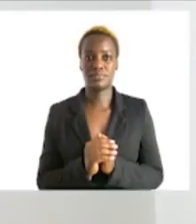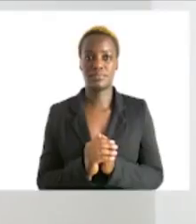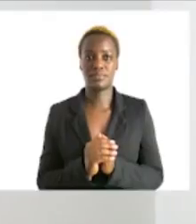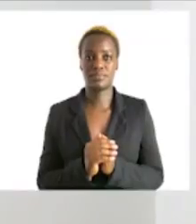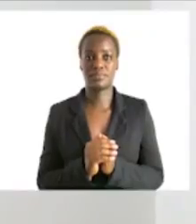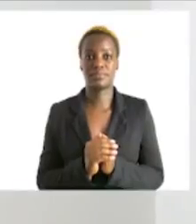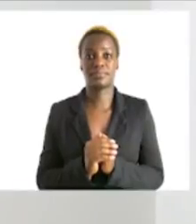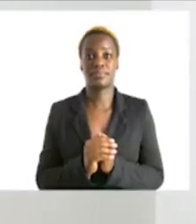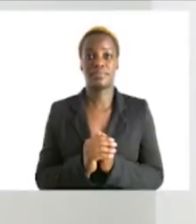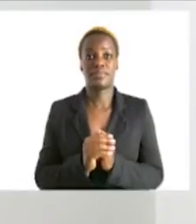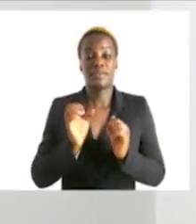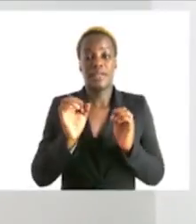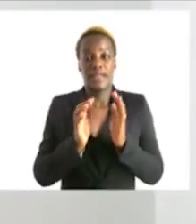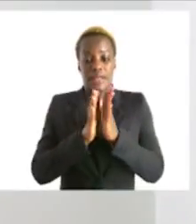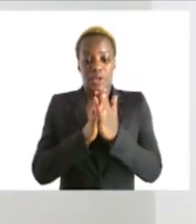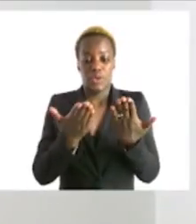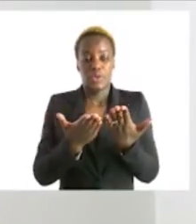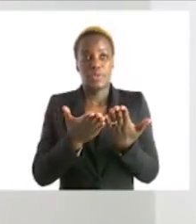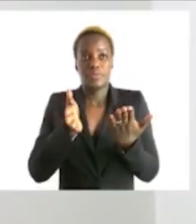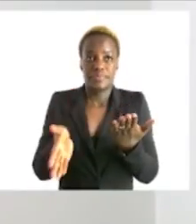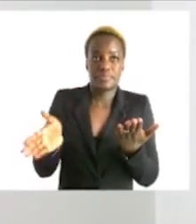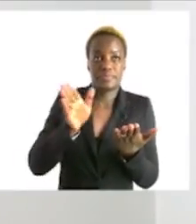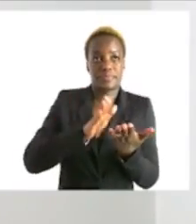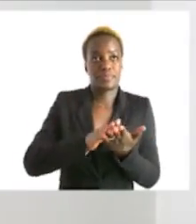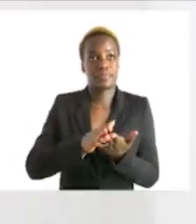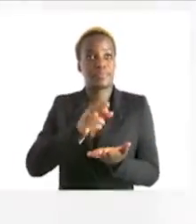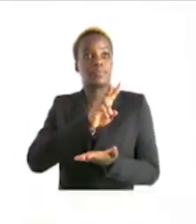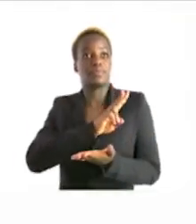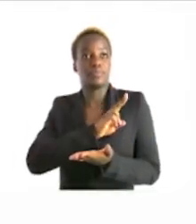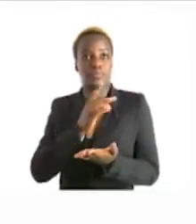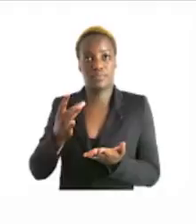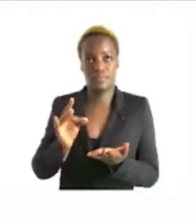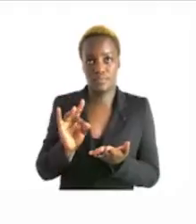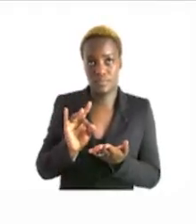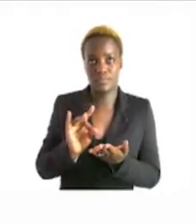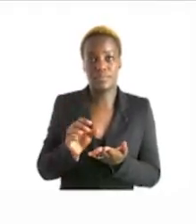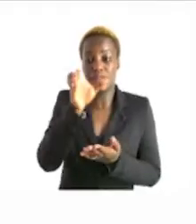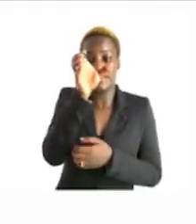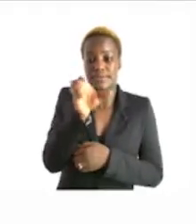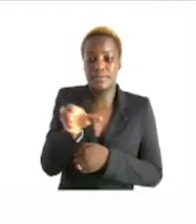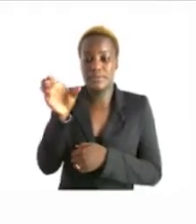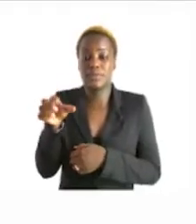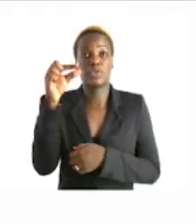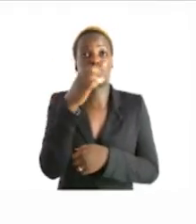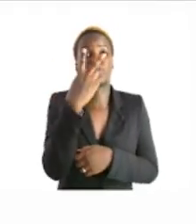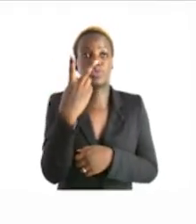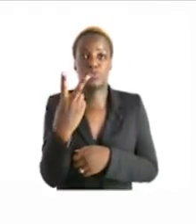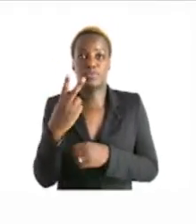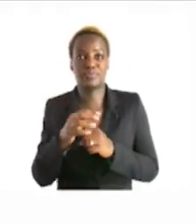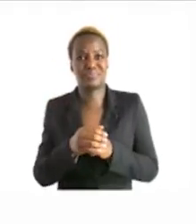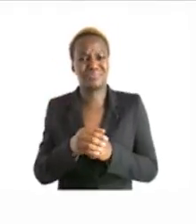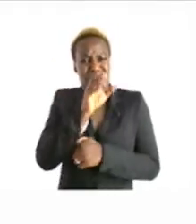let us quickly go to page 28 syllables go to level what are syllables